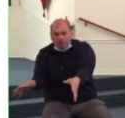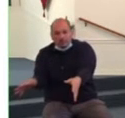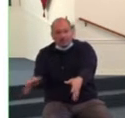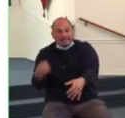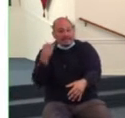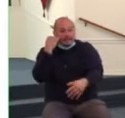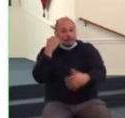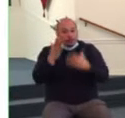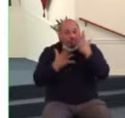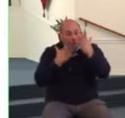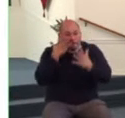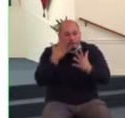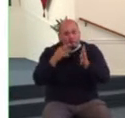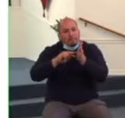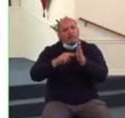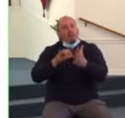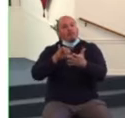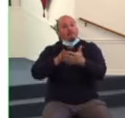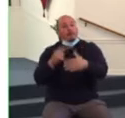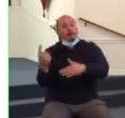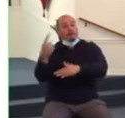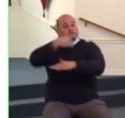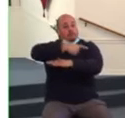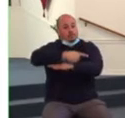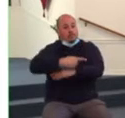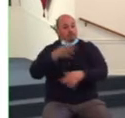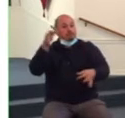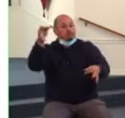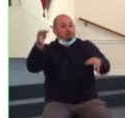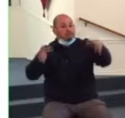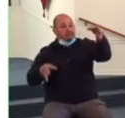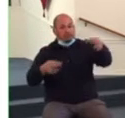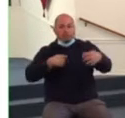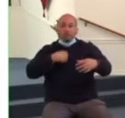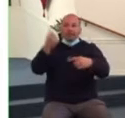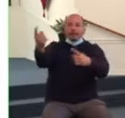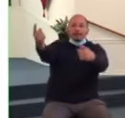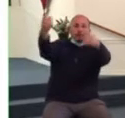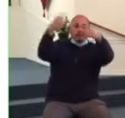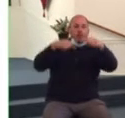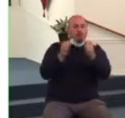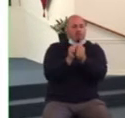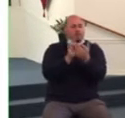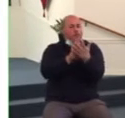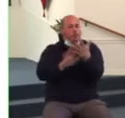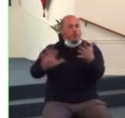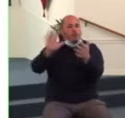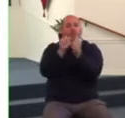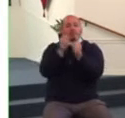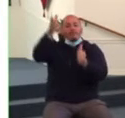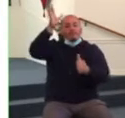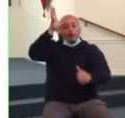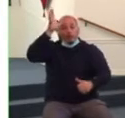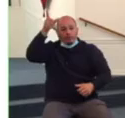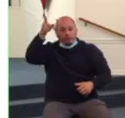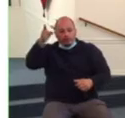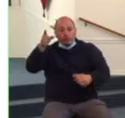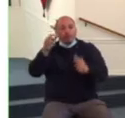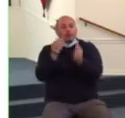will be ashamed of them when he comes in his glory and in the glory of the Father and of the holy angels."